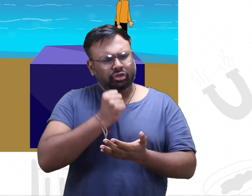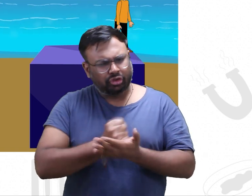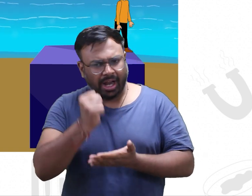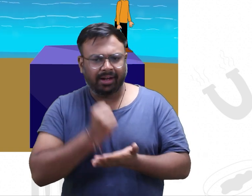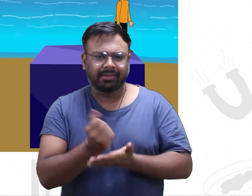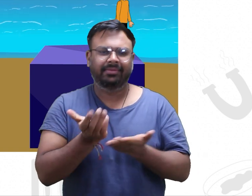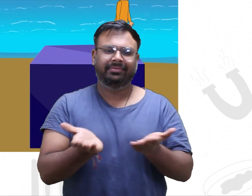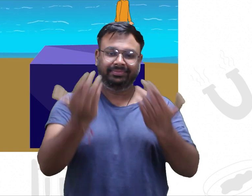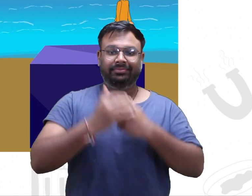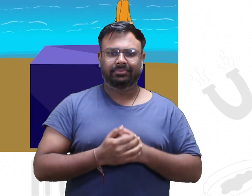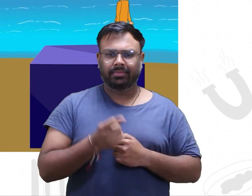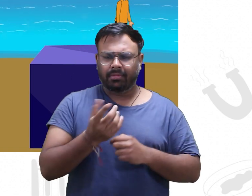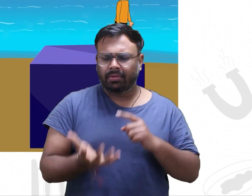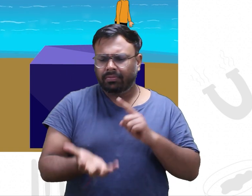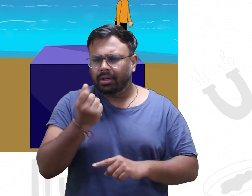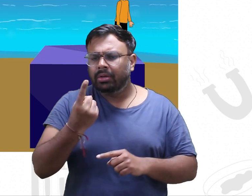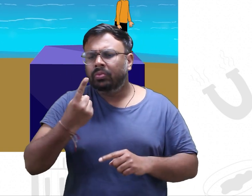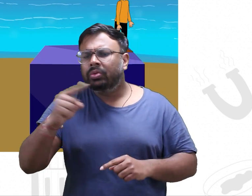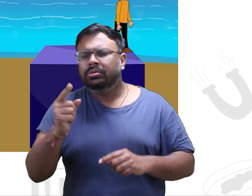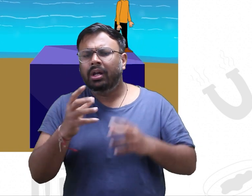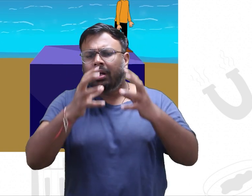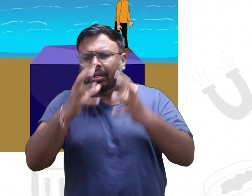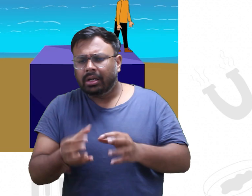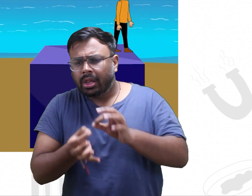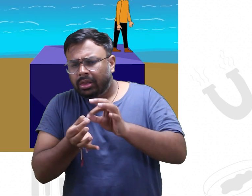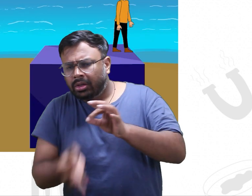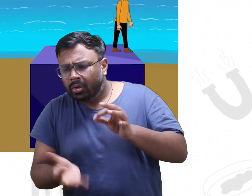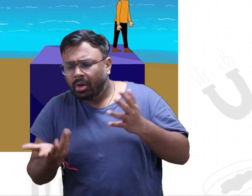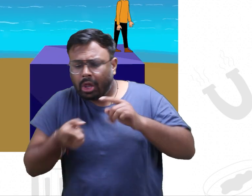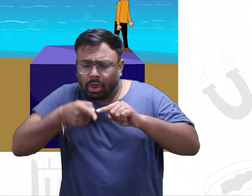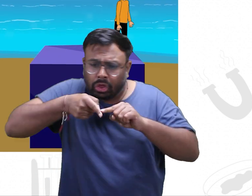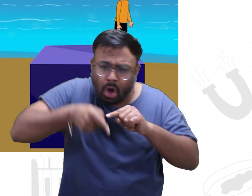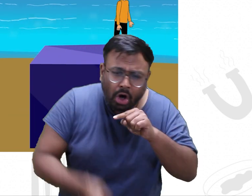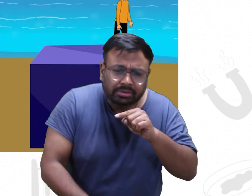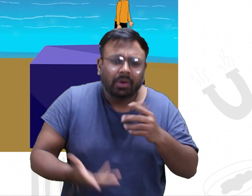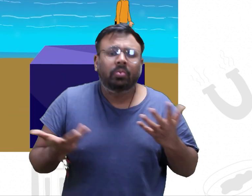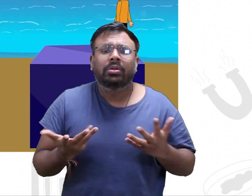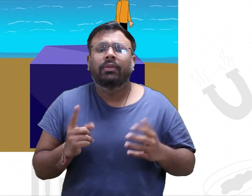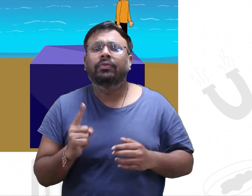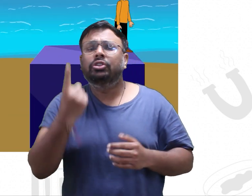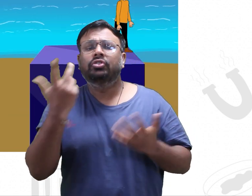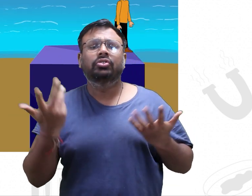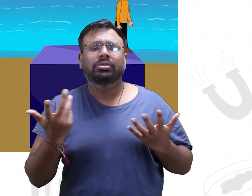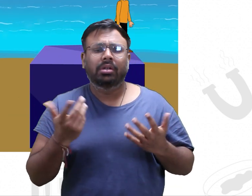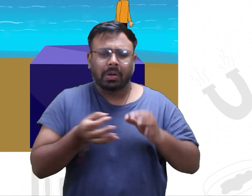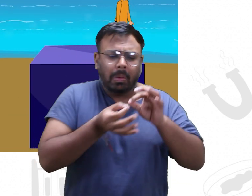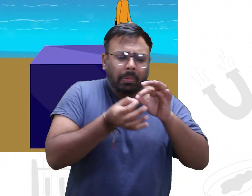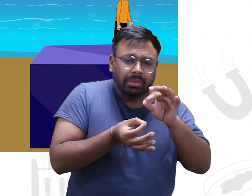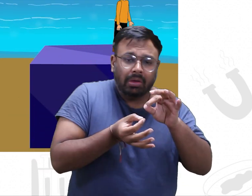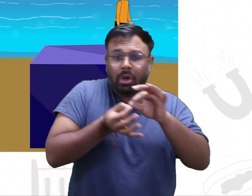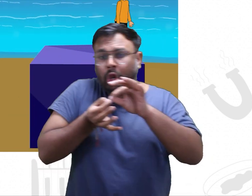dropped. Now you try to find out which one is the deepest and which one is the